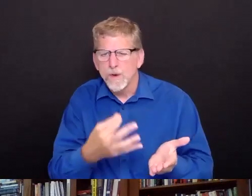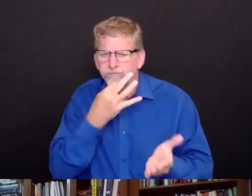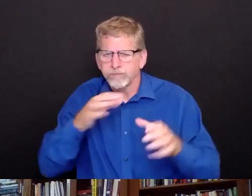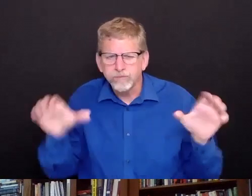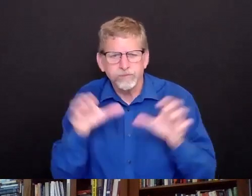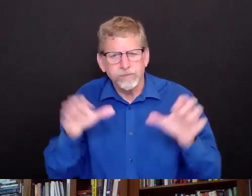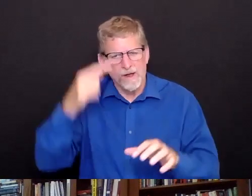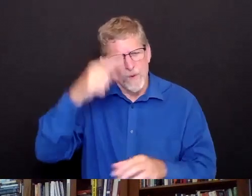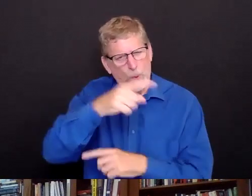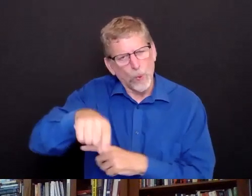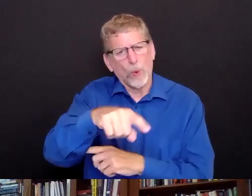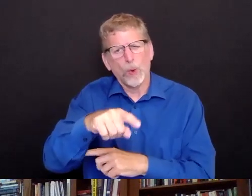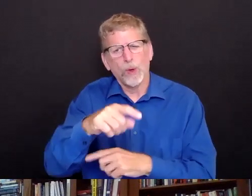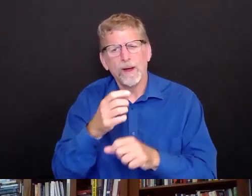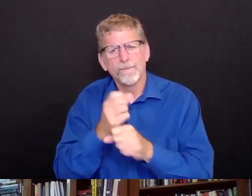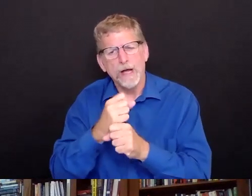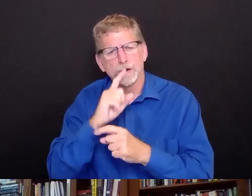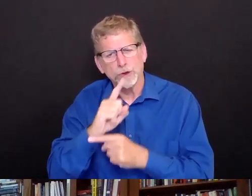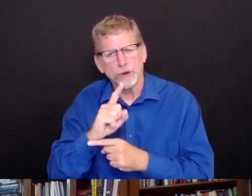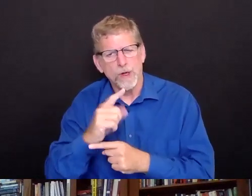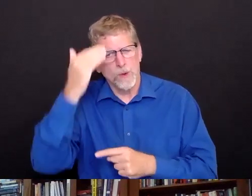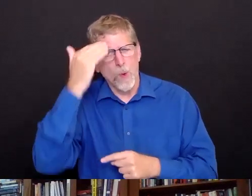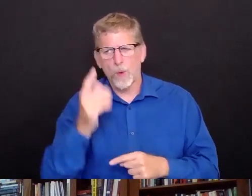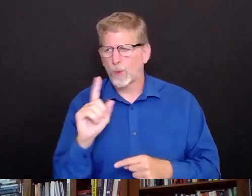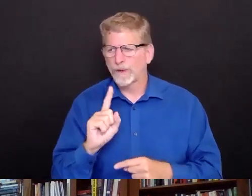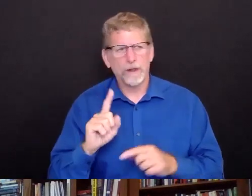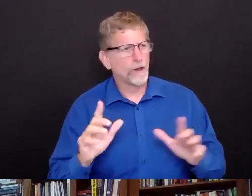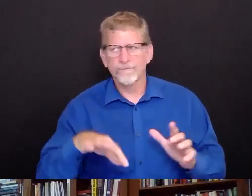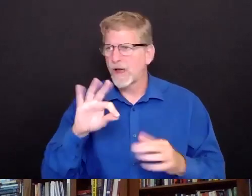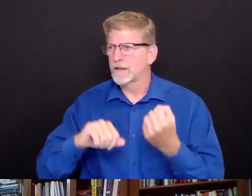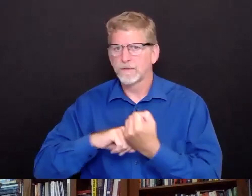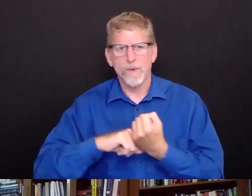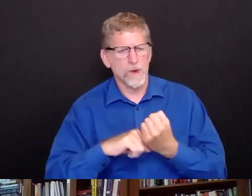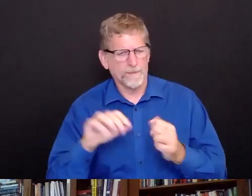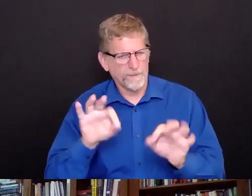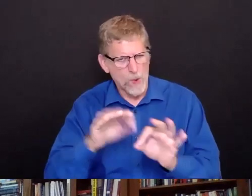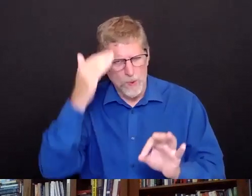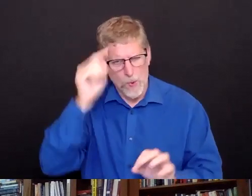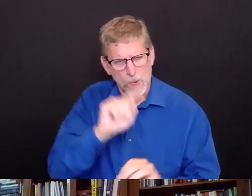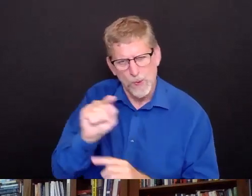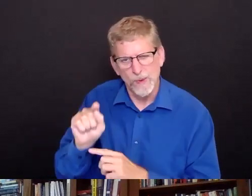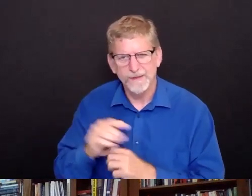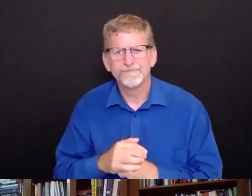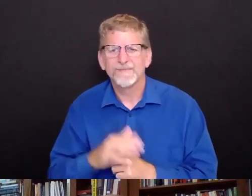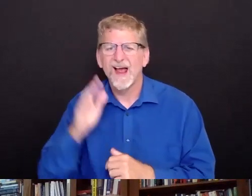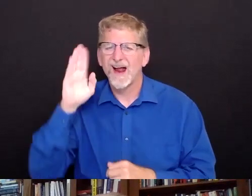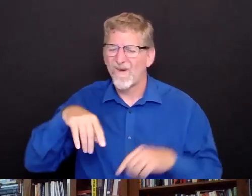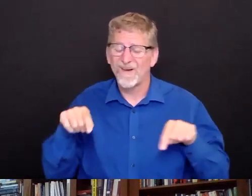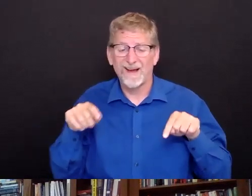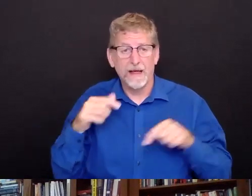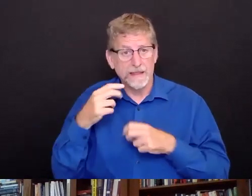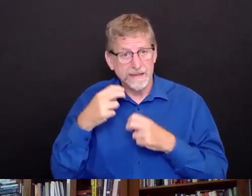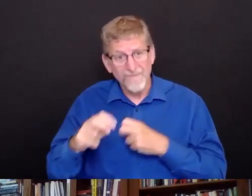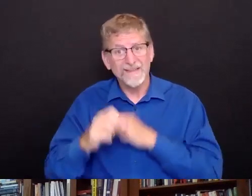when they need it. But mostly, I just wanted to say, it is a tough year, but you all are champions. We are going to get through this,